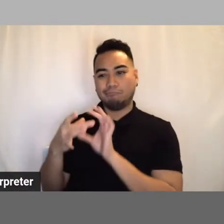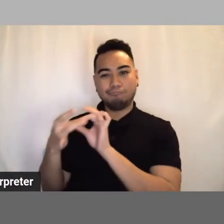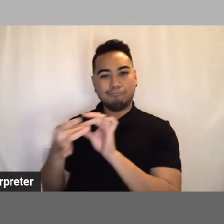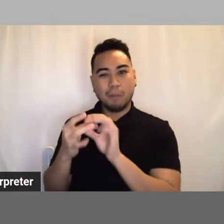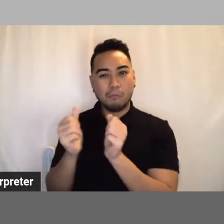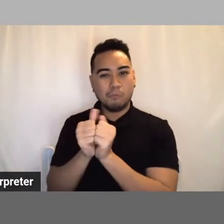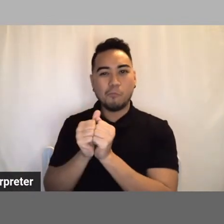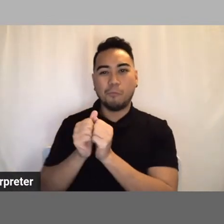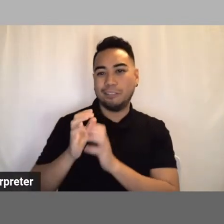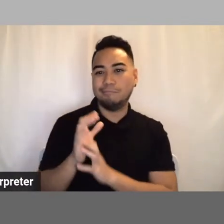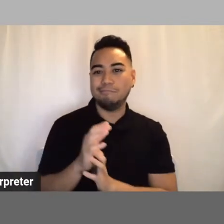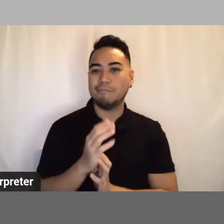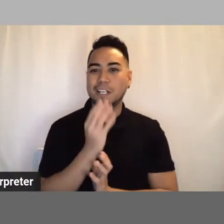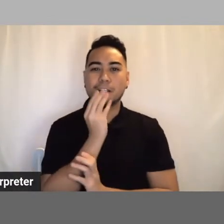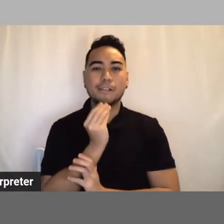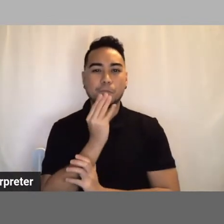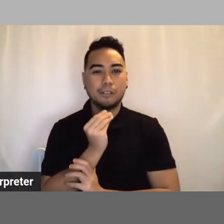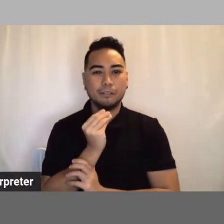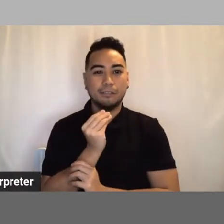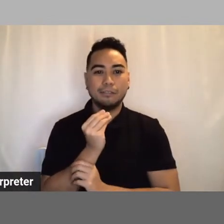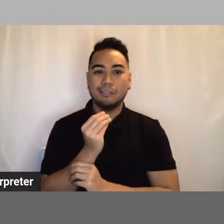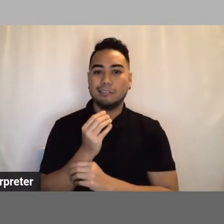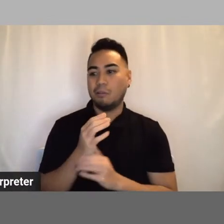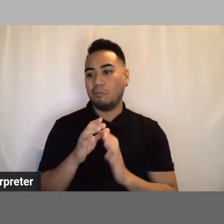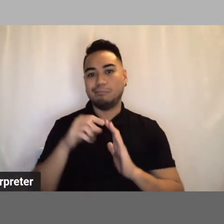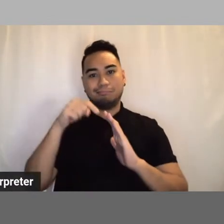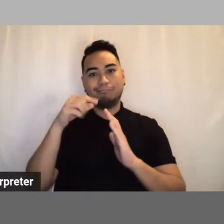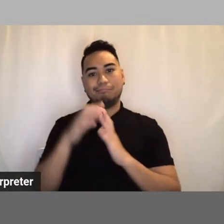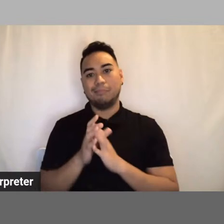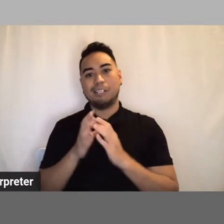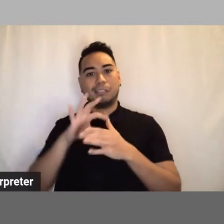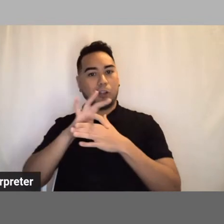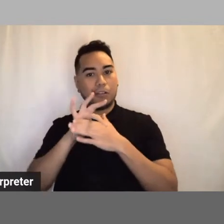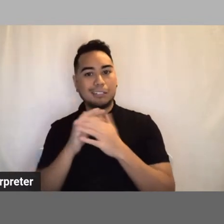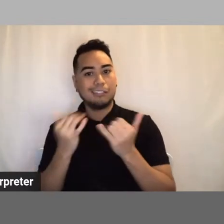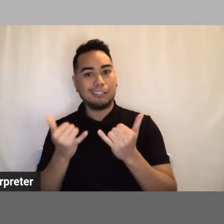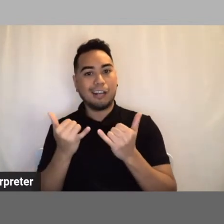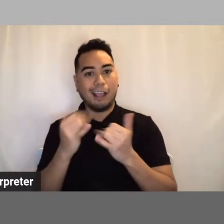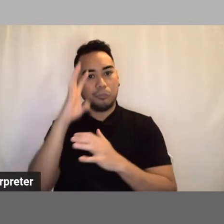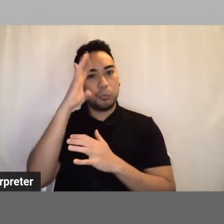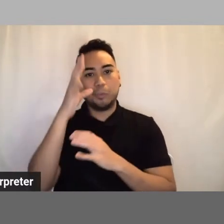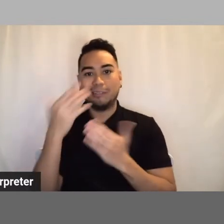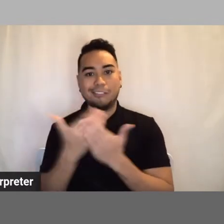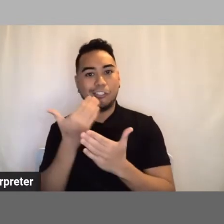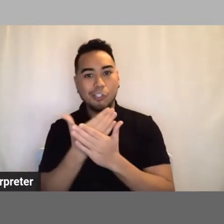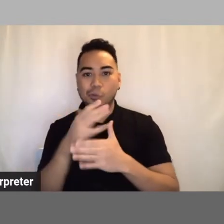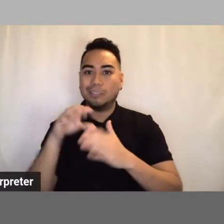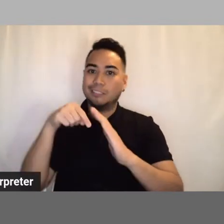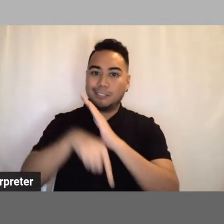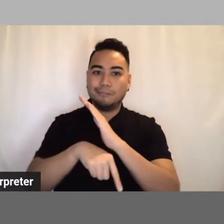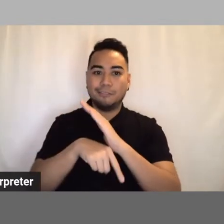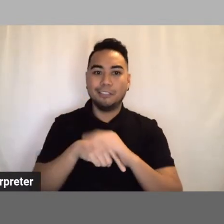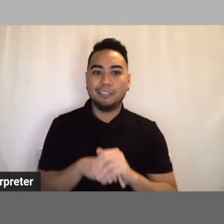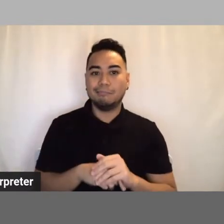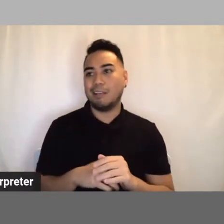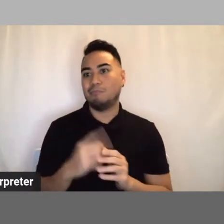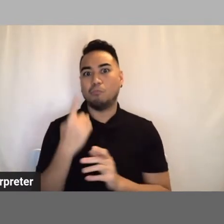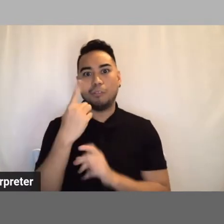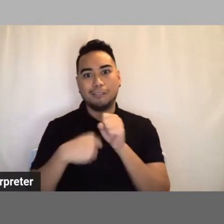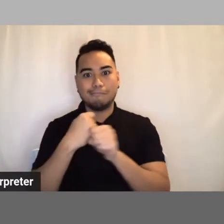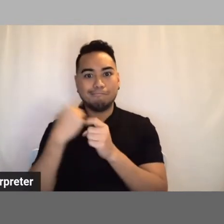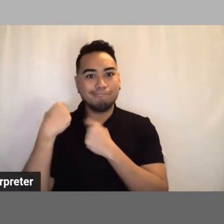elections, we deepened a lot of the content, added some new stuff that we'd been publishing over the past year, and